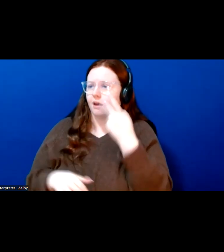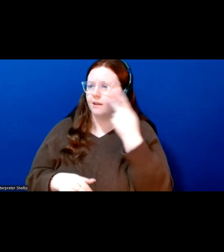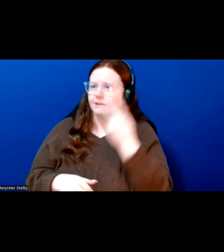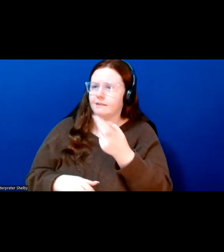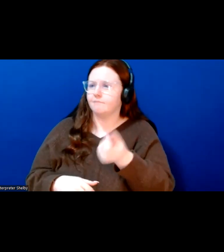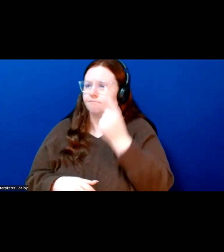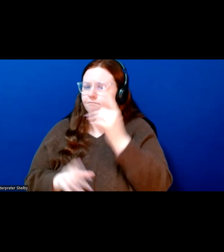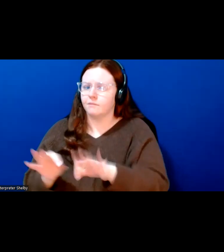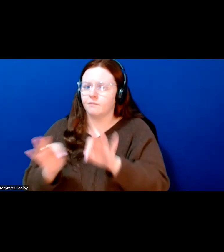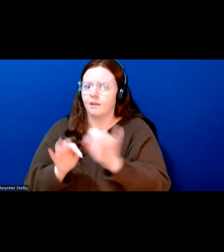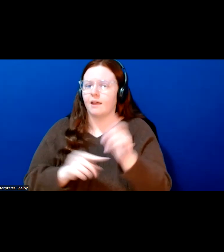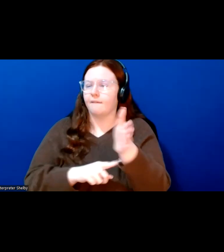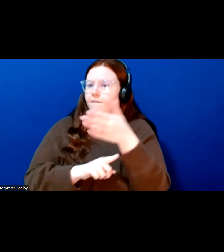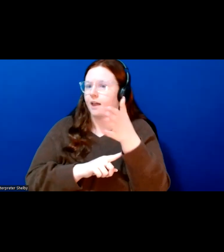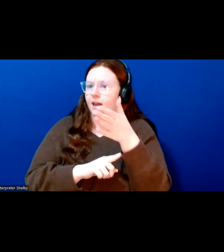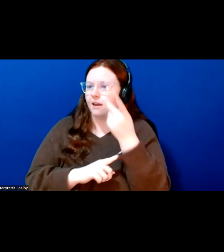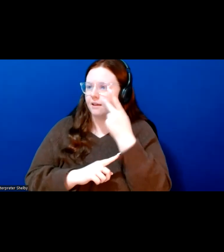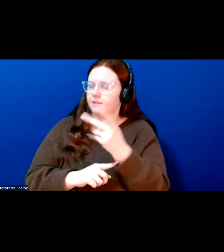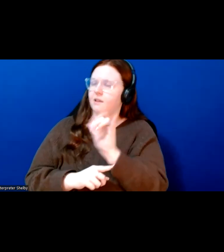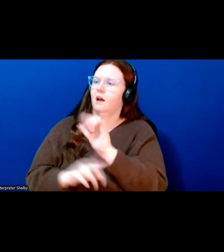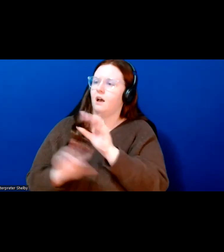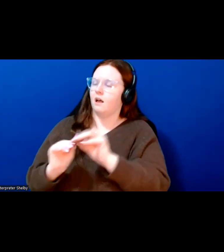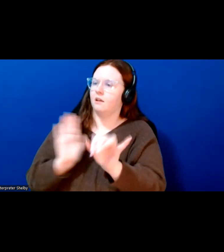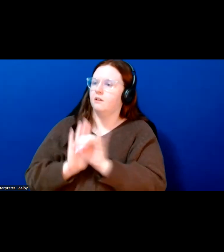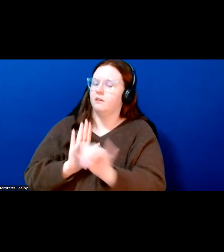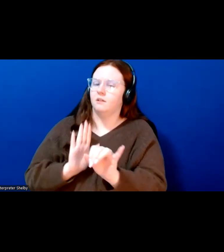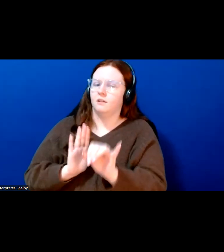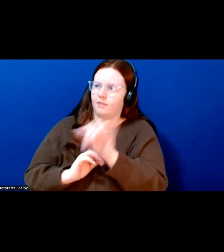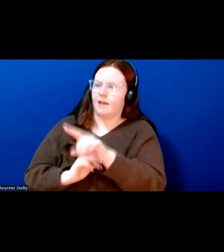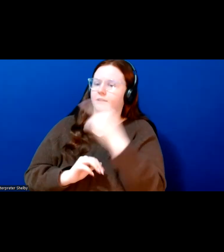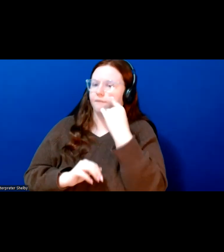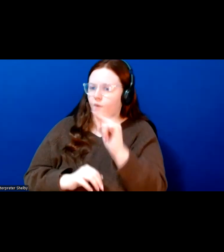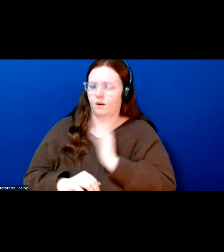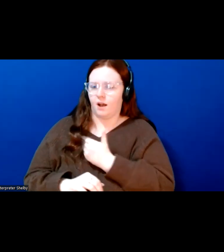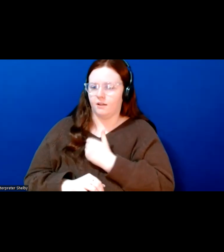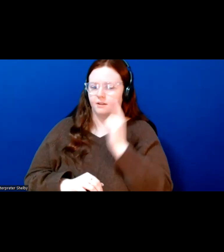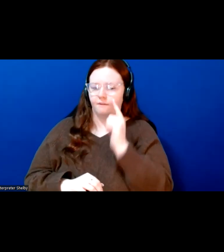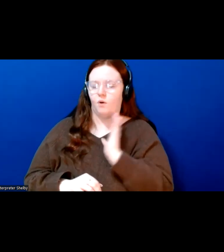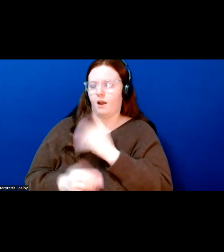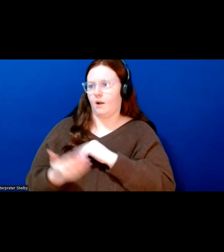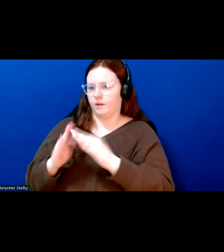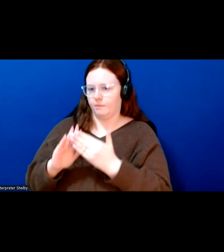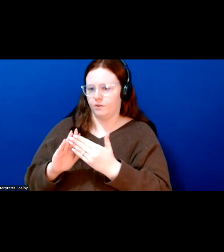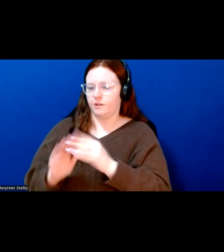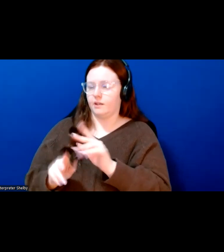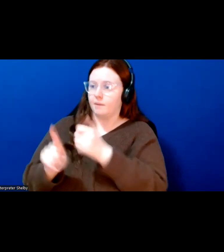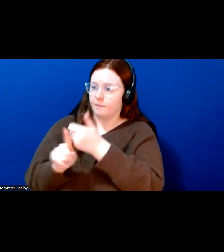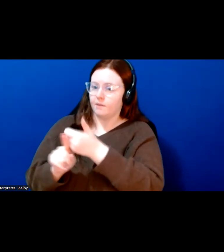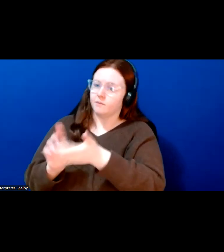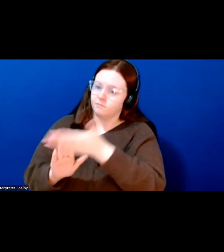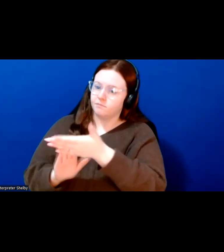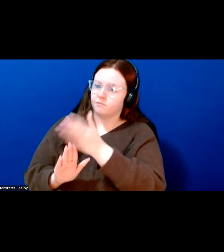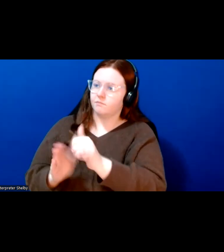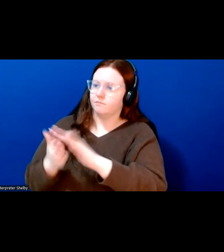flag outside on the door, or like it being there for a community run by folks in the community who really truly understand